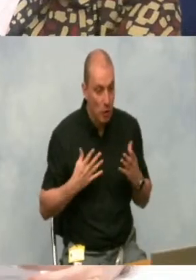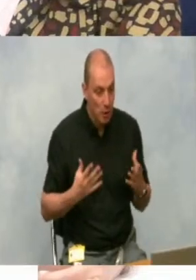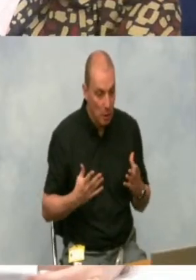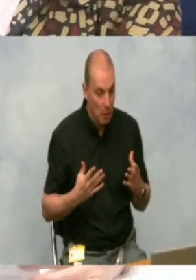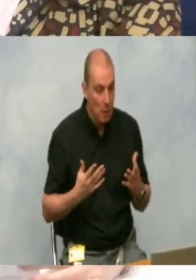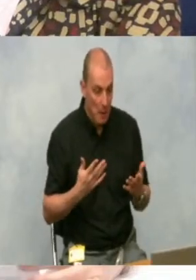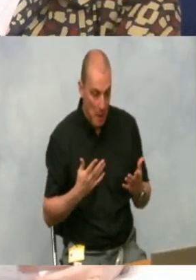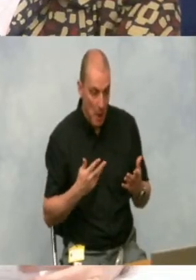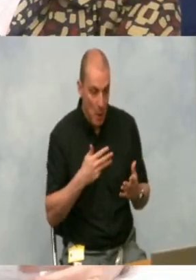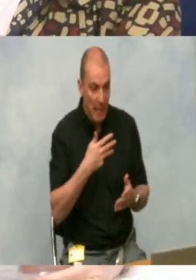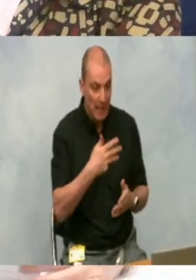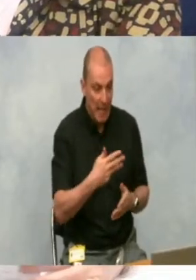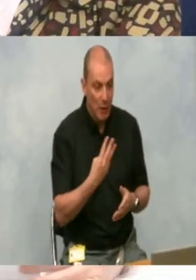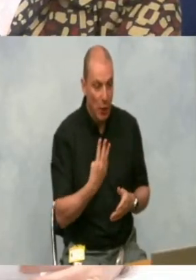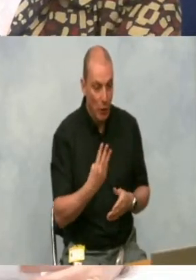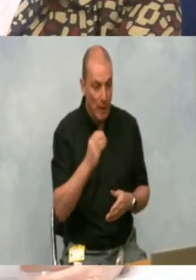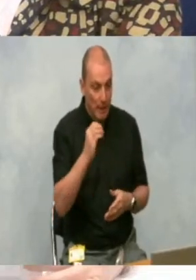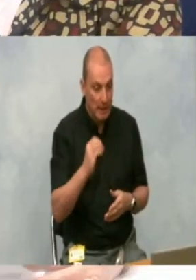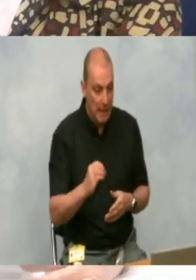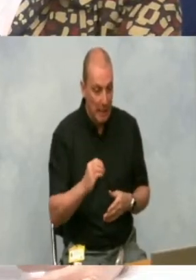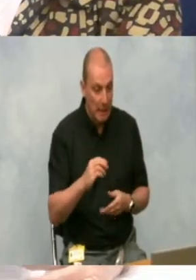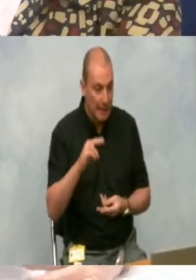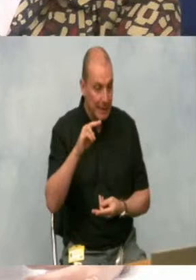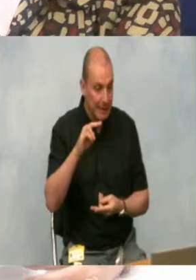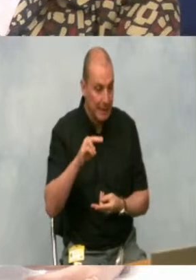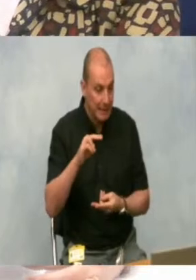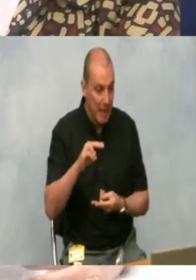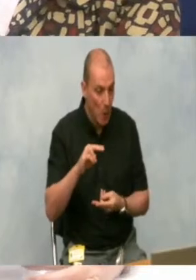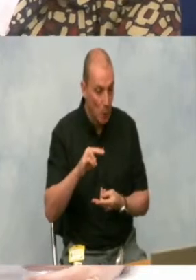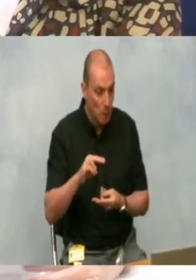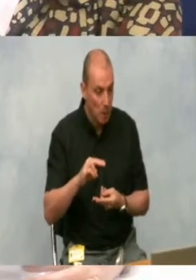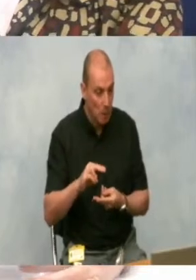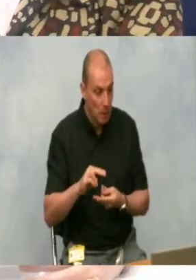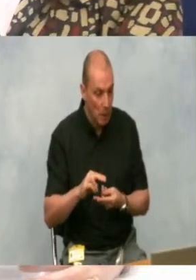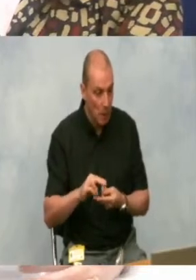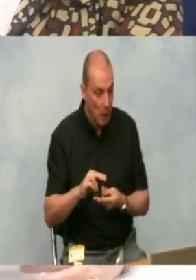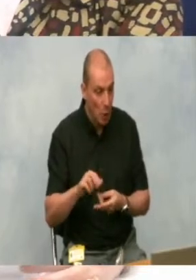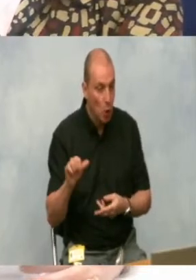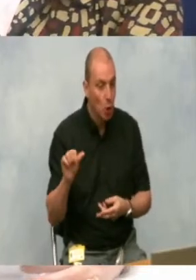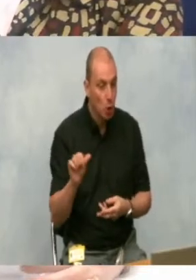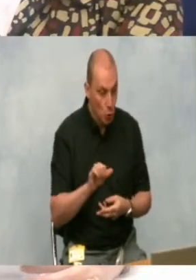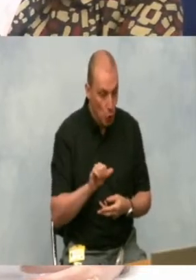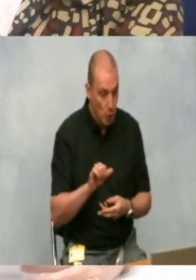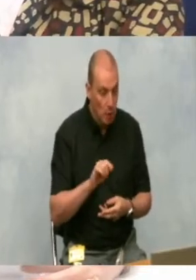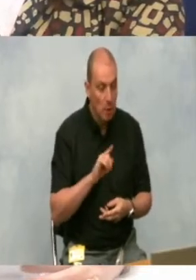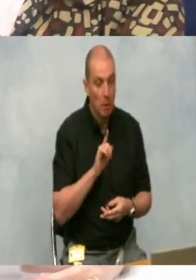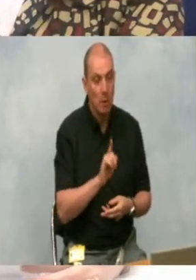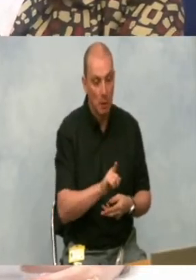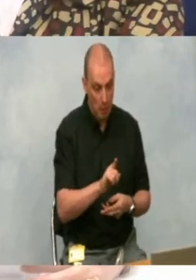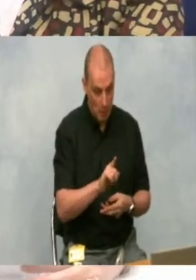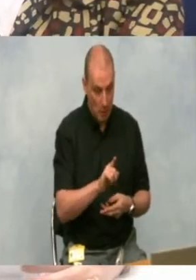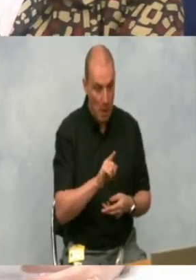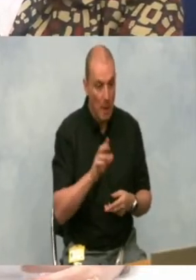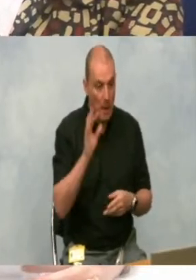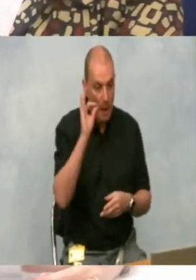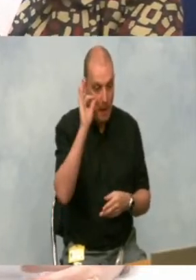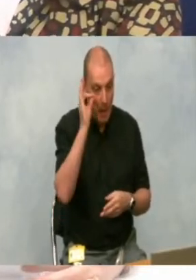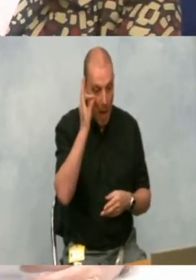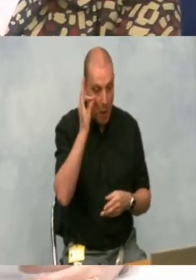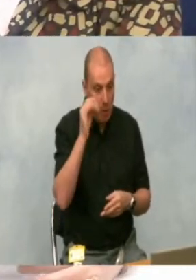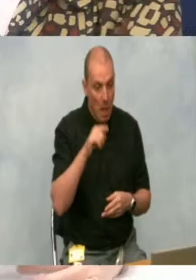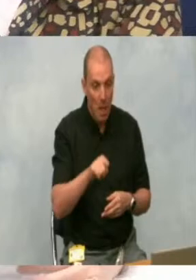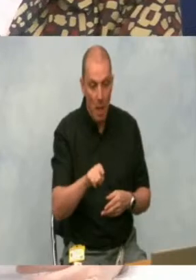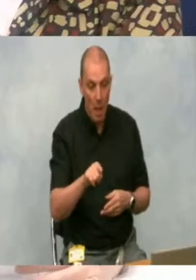a 93% discount to market value should apply. However, the council's other unlicensed